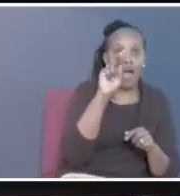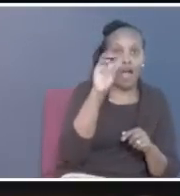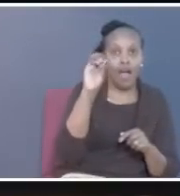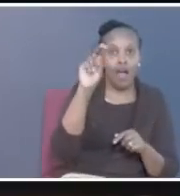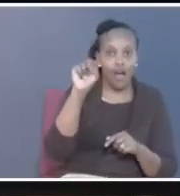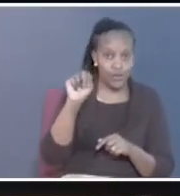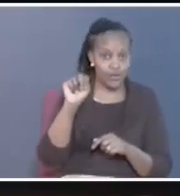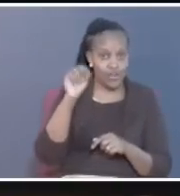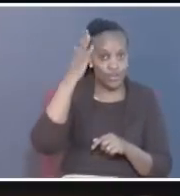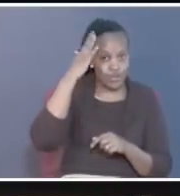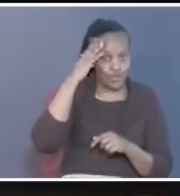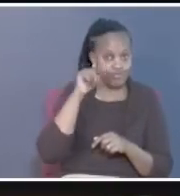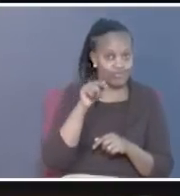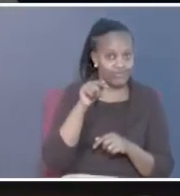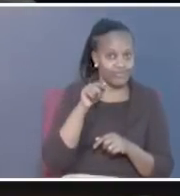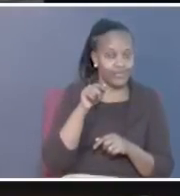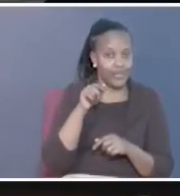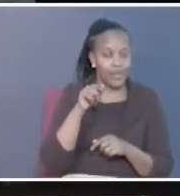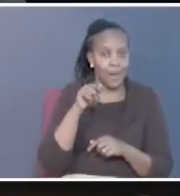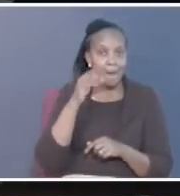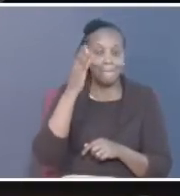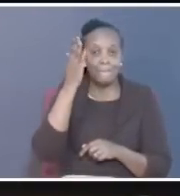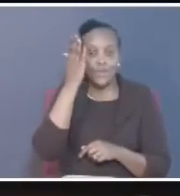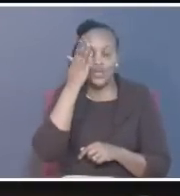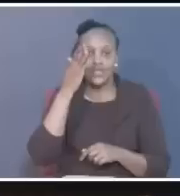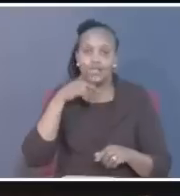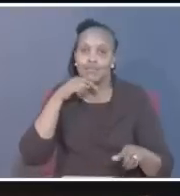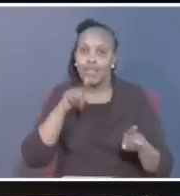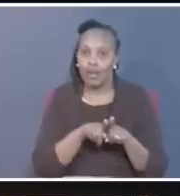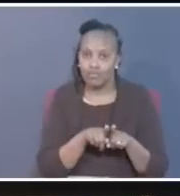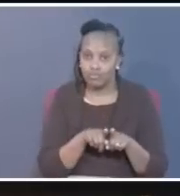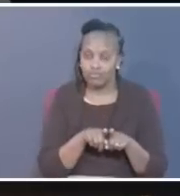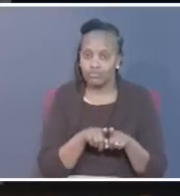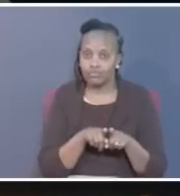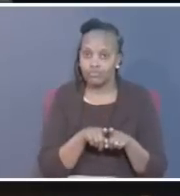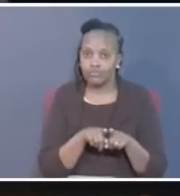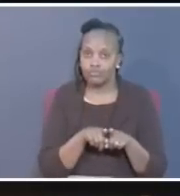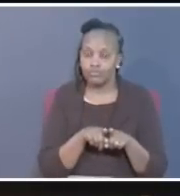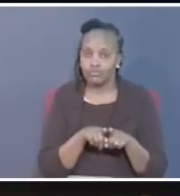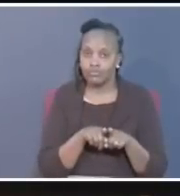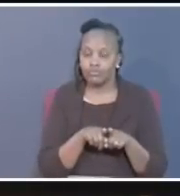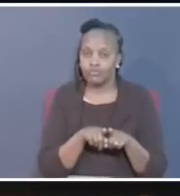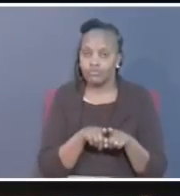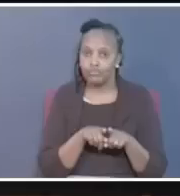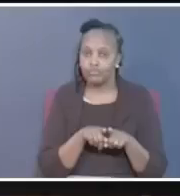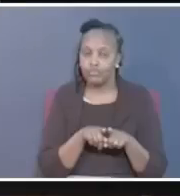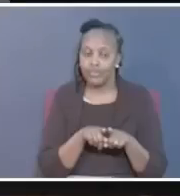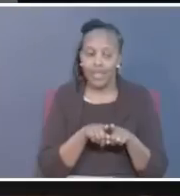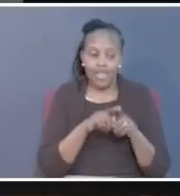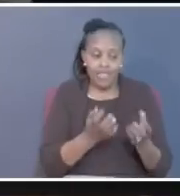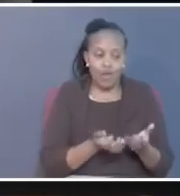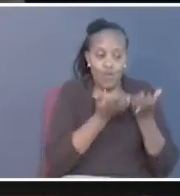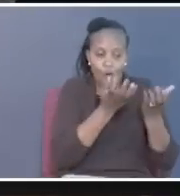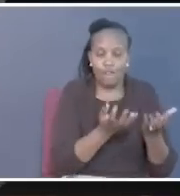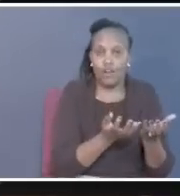was Moses' elder brother. And so the priests had the duty of offering sacrifices and incense at the altar on